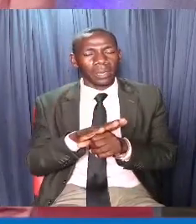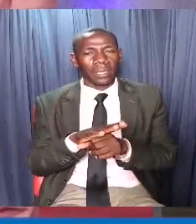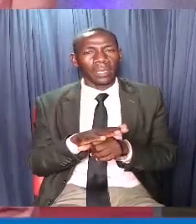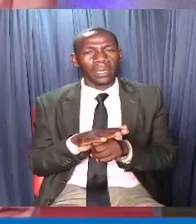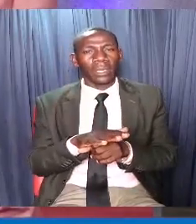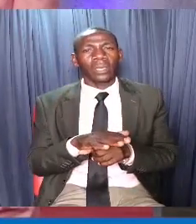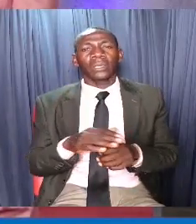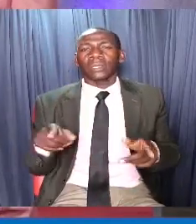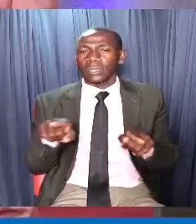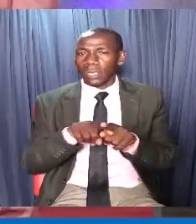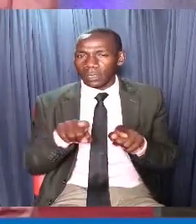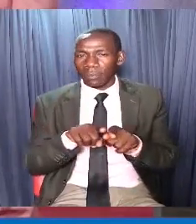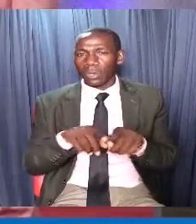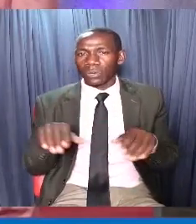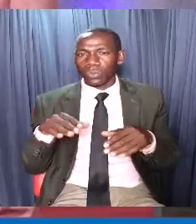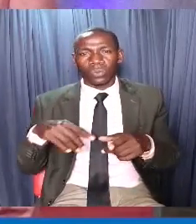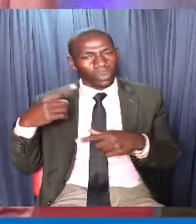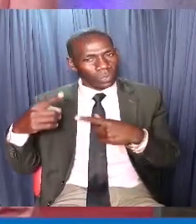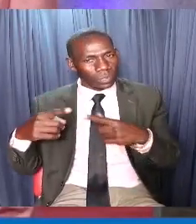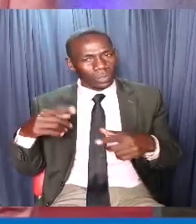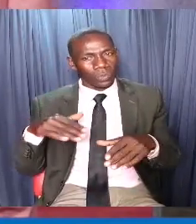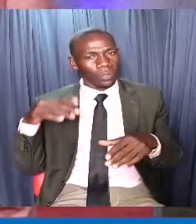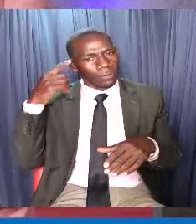yale atafanya. So the rest he'll also do for you.